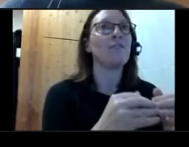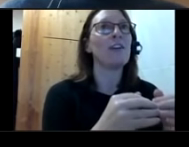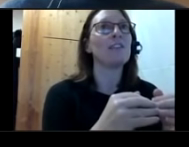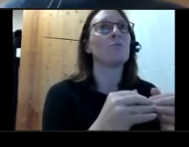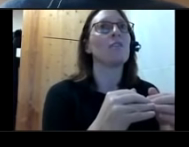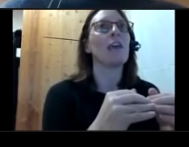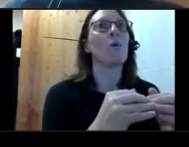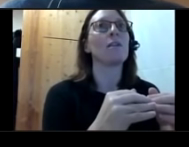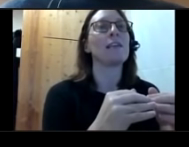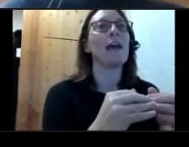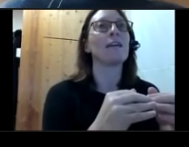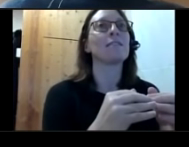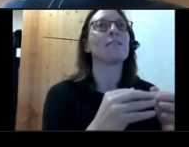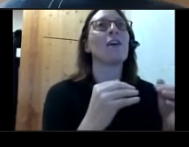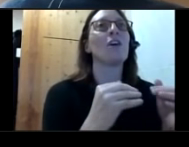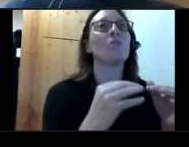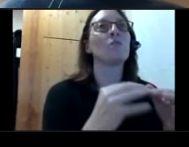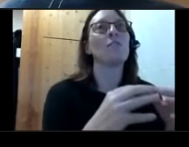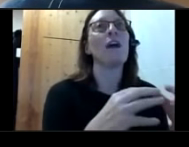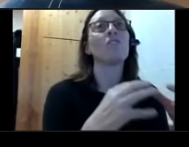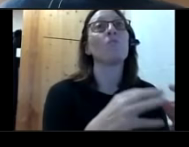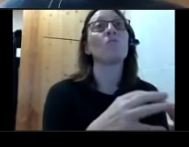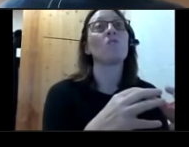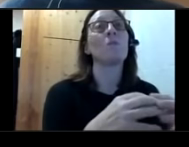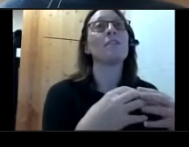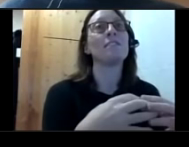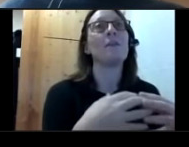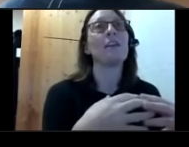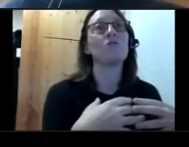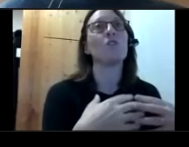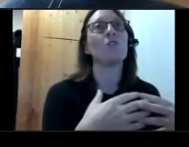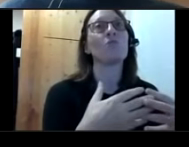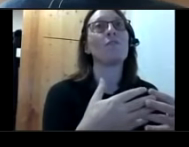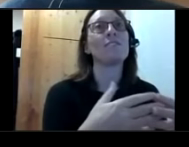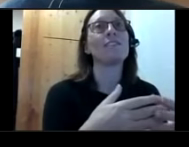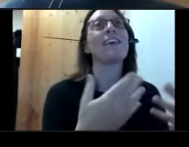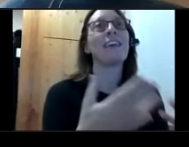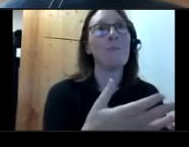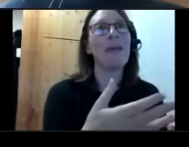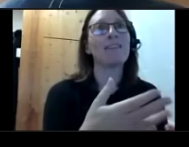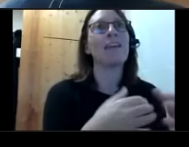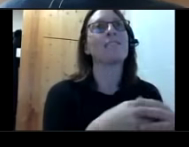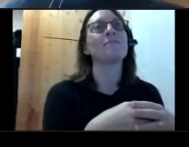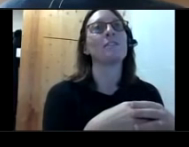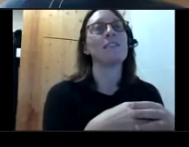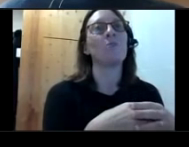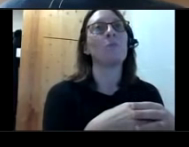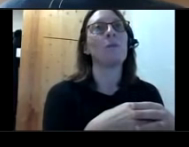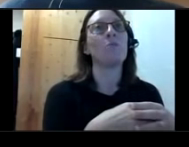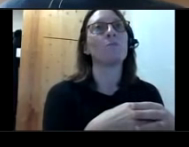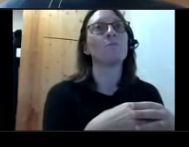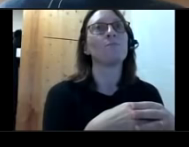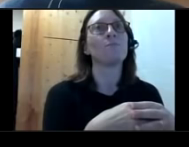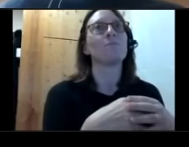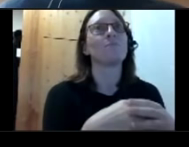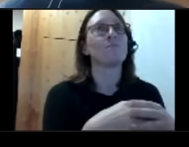specifically defined within the Equality Act, you still have some responsibility to make sure that your services can be accessed by disabled